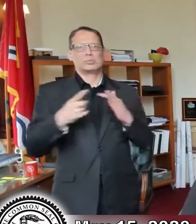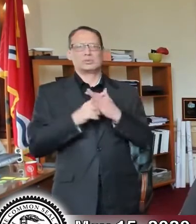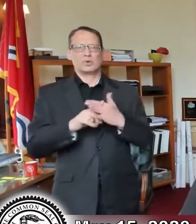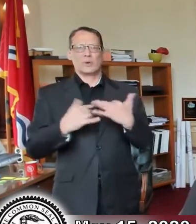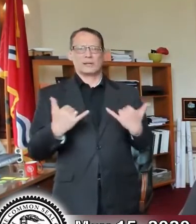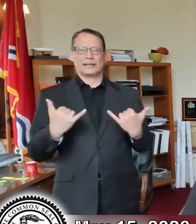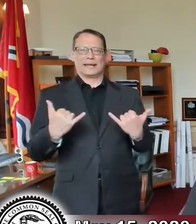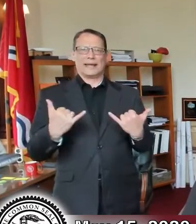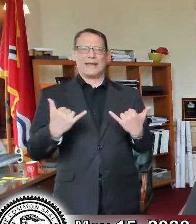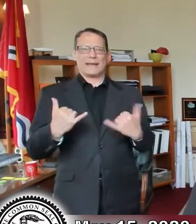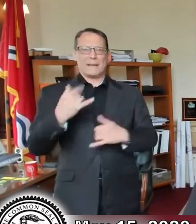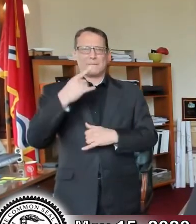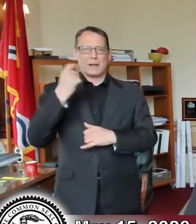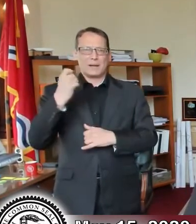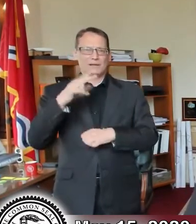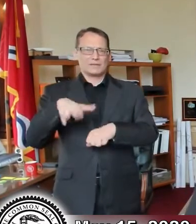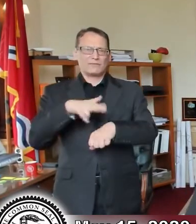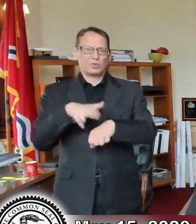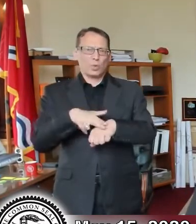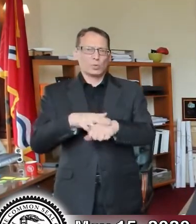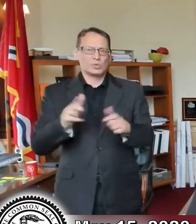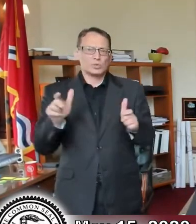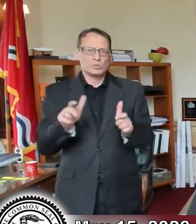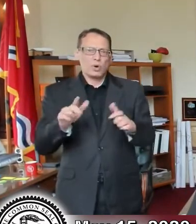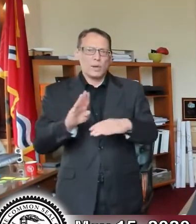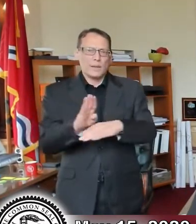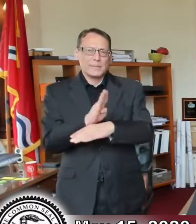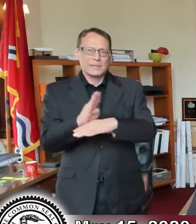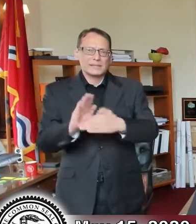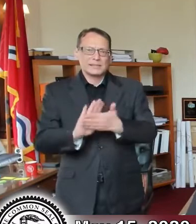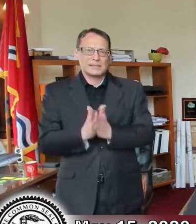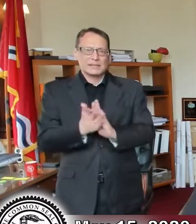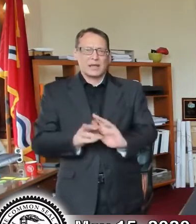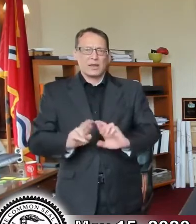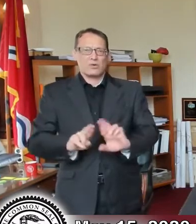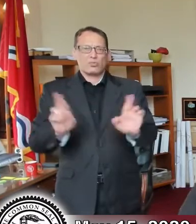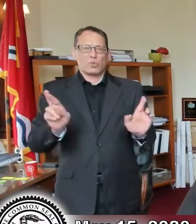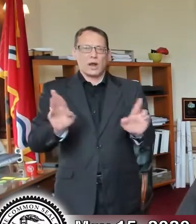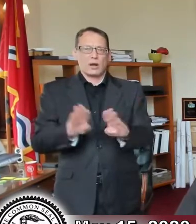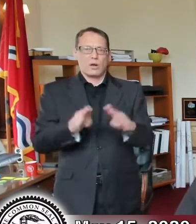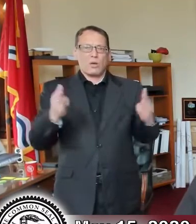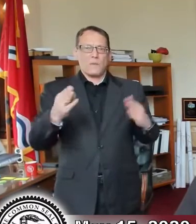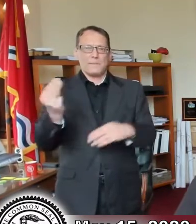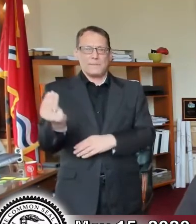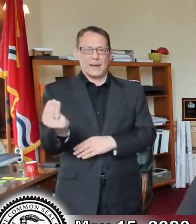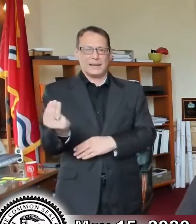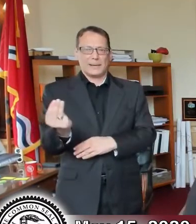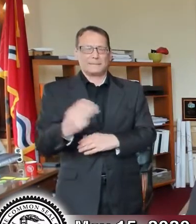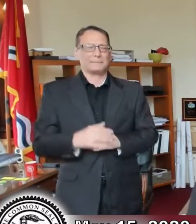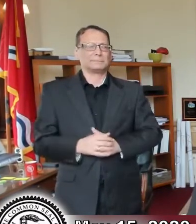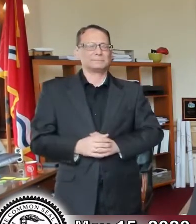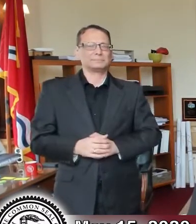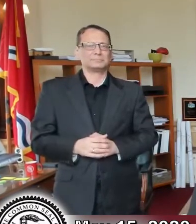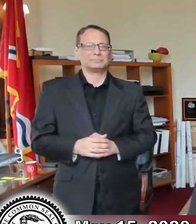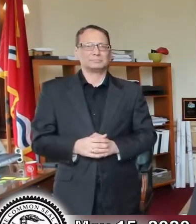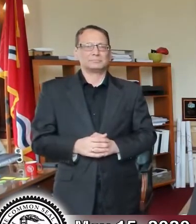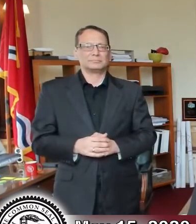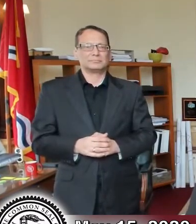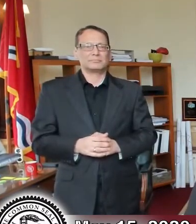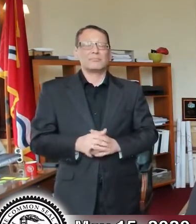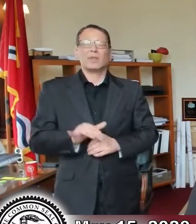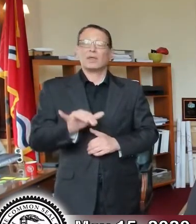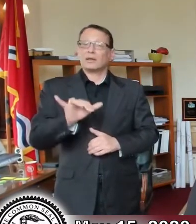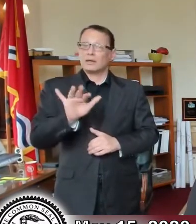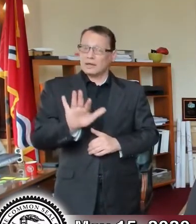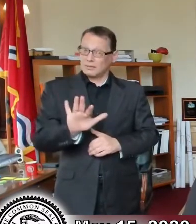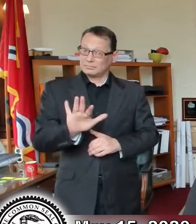today because of course the small businesses are getting ready to open on Monday. Now that said, a